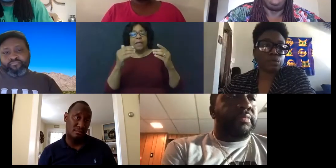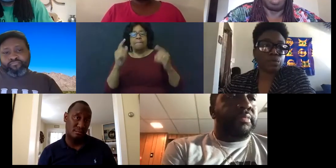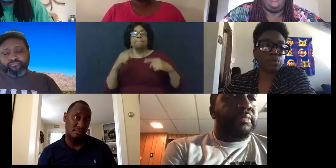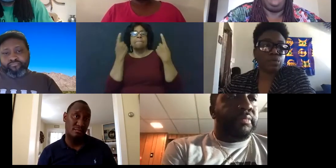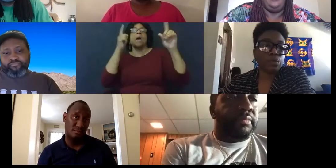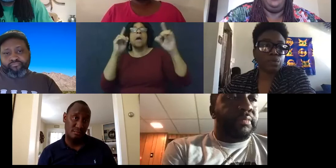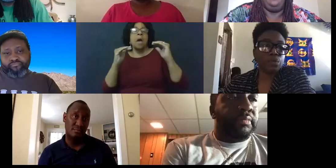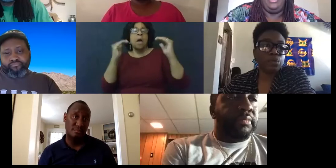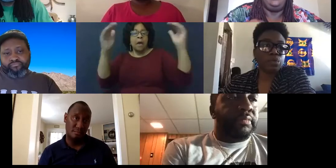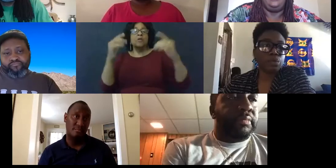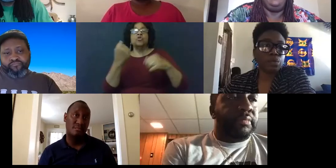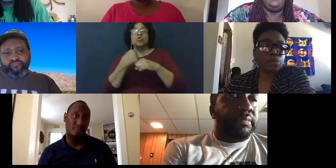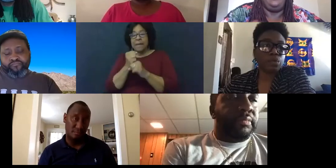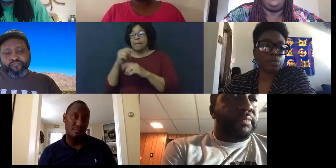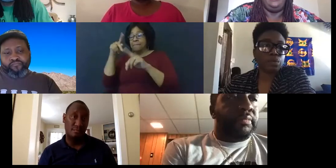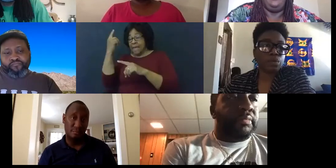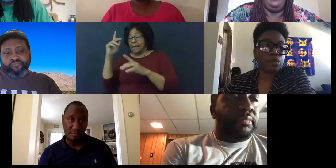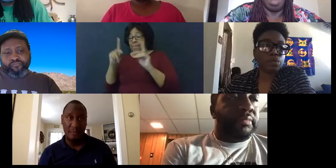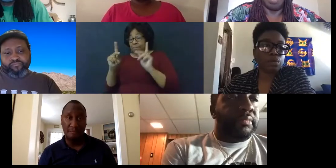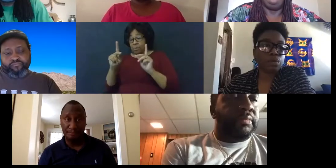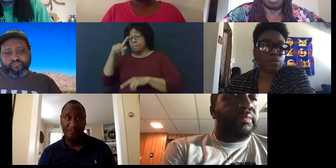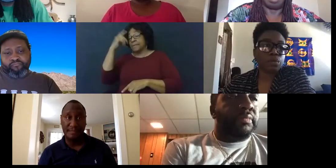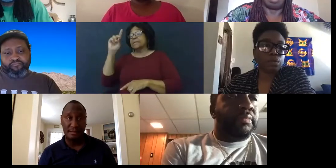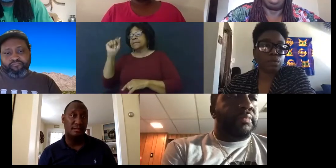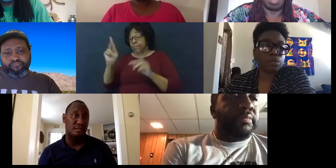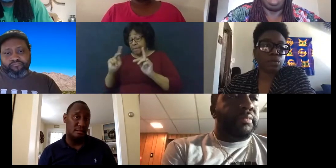of making Black people, Black disabled people safer